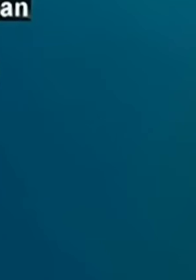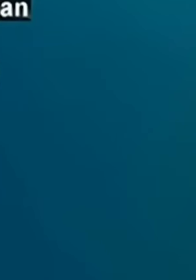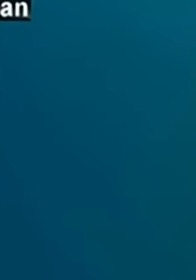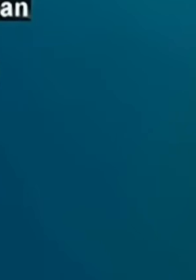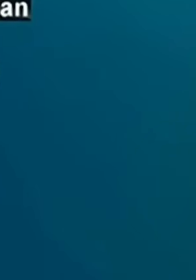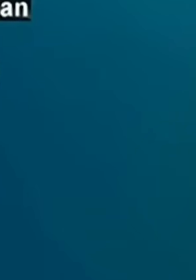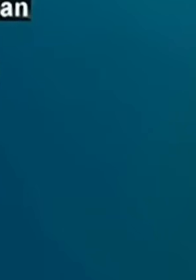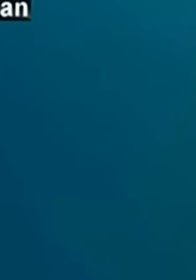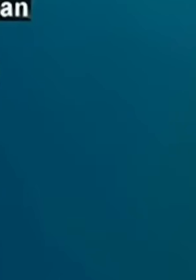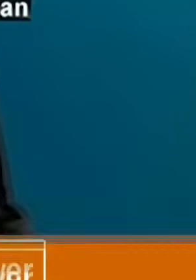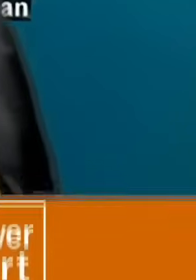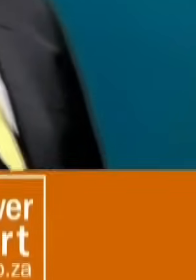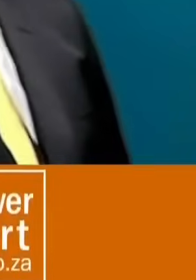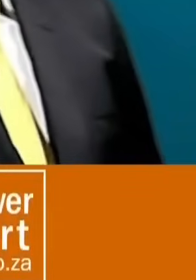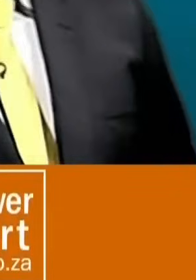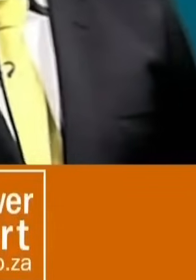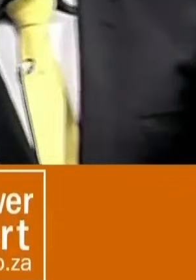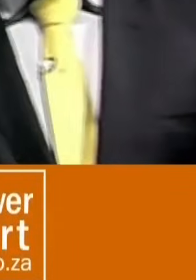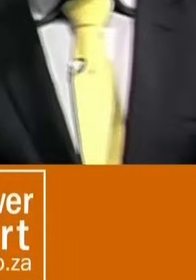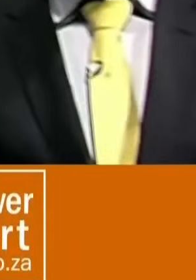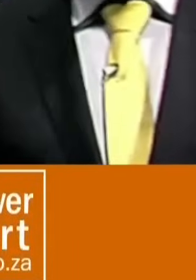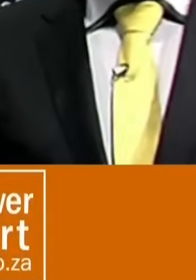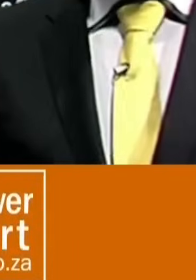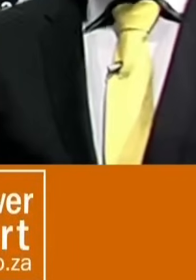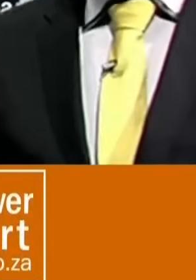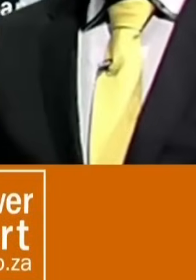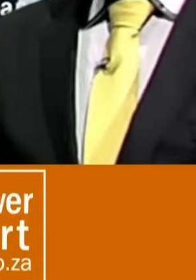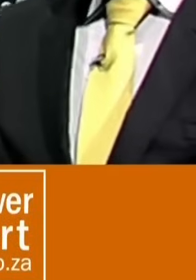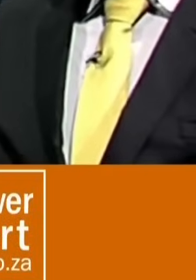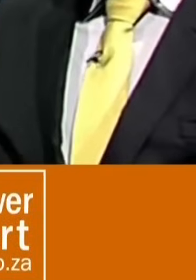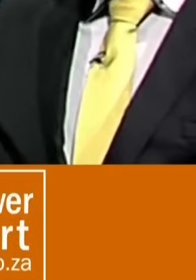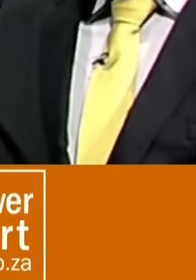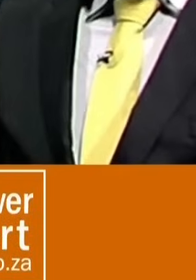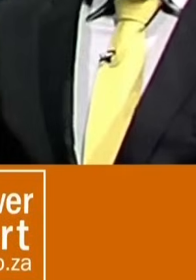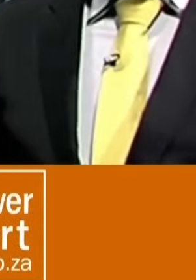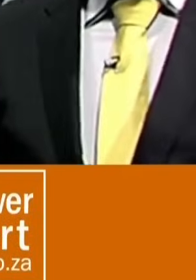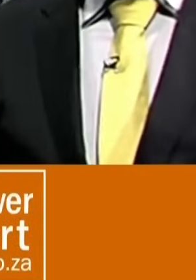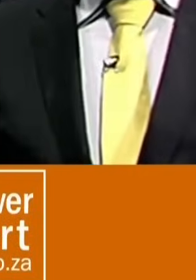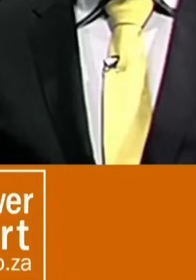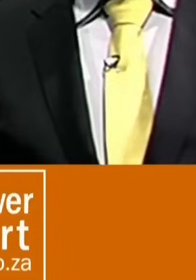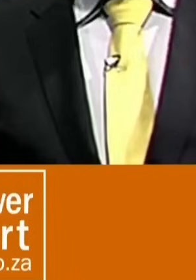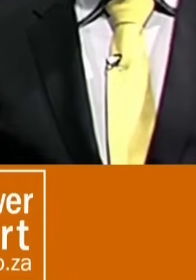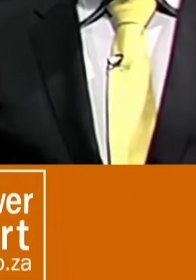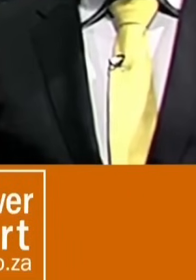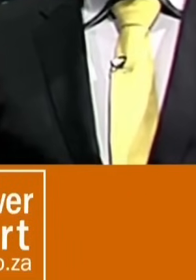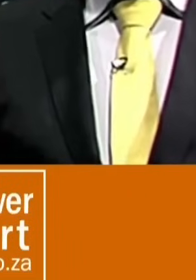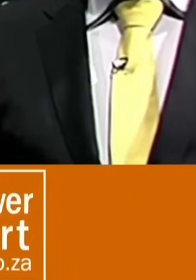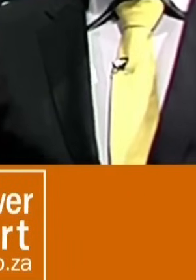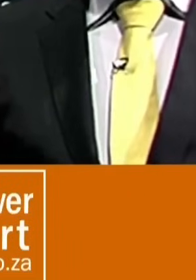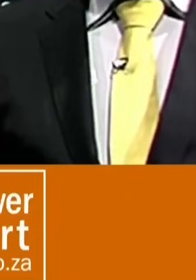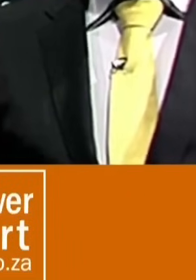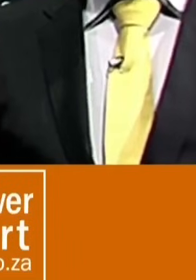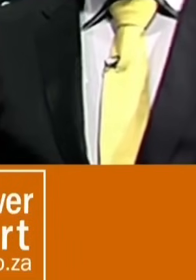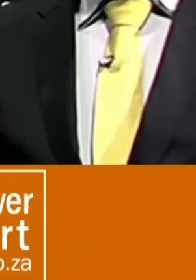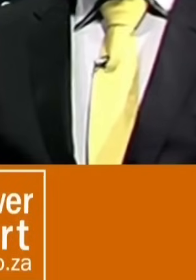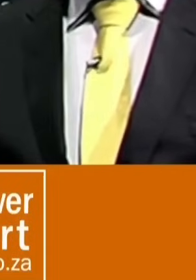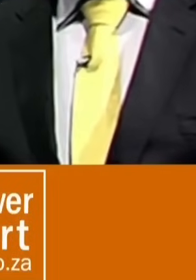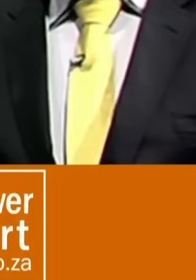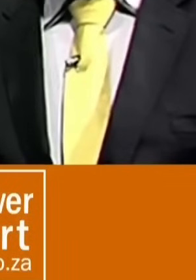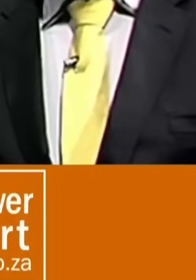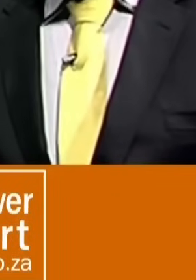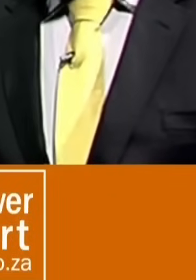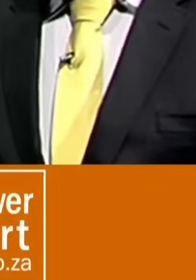haholo fela bogolo ba pula bo di bakeng tsena tse o pula sa tlwaeleang go tsona dikaolong tse bophirima tsa naga diperesente tse 30 go isa wa tseletseng mme a re shebile tsatsi la o sana re